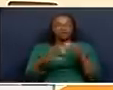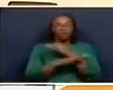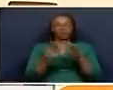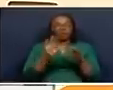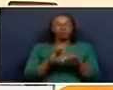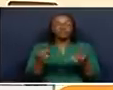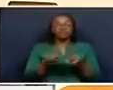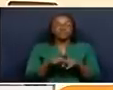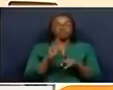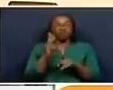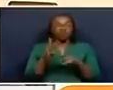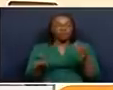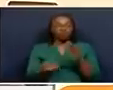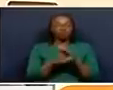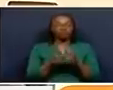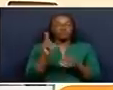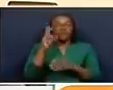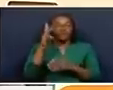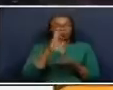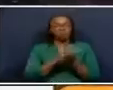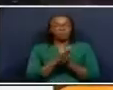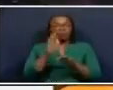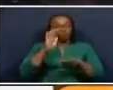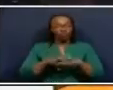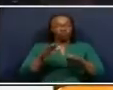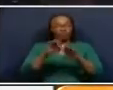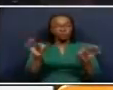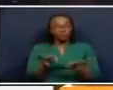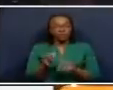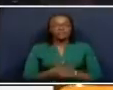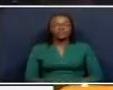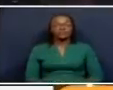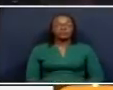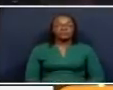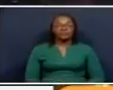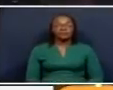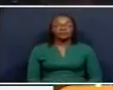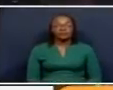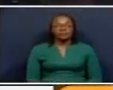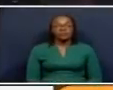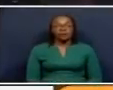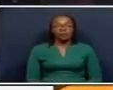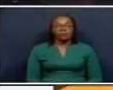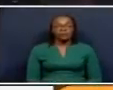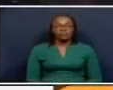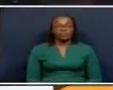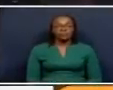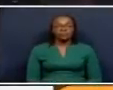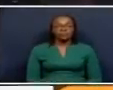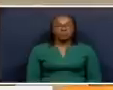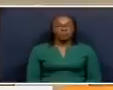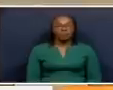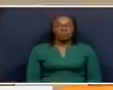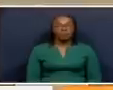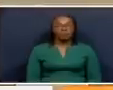be smoked out. And Kenya is going to be a good place on the 9th. You see, I think it's one of. I'm not sure